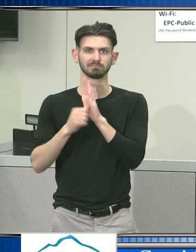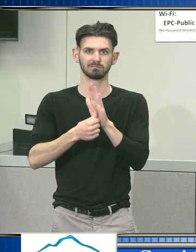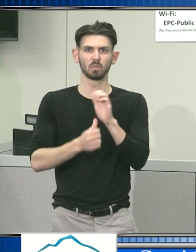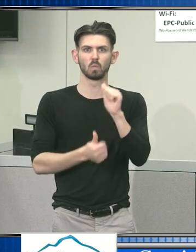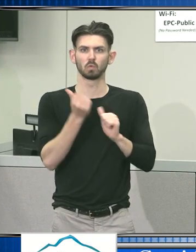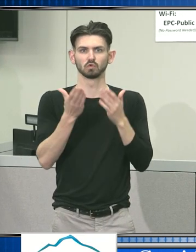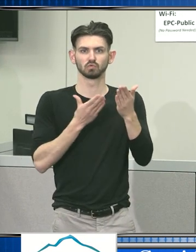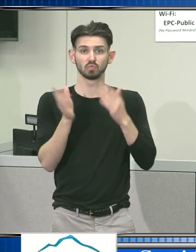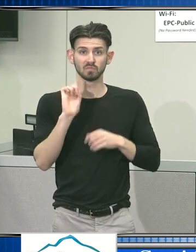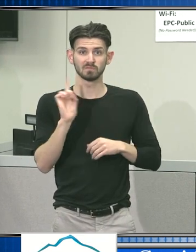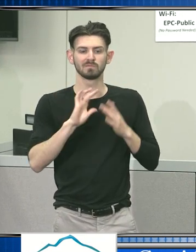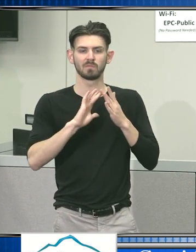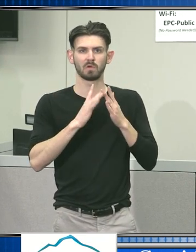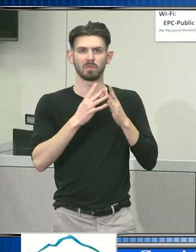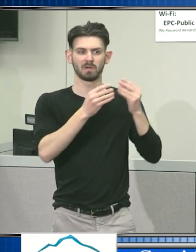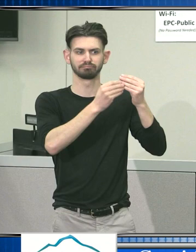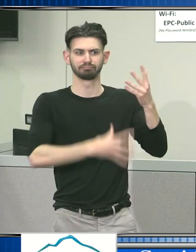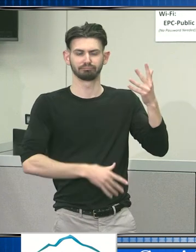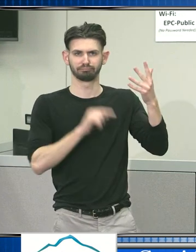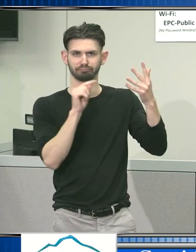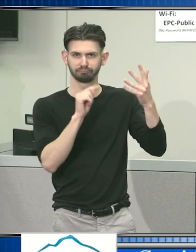online.